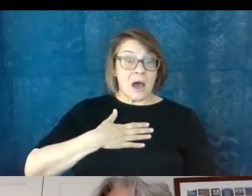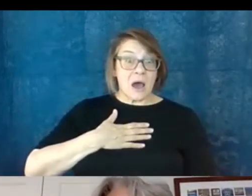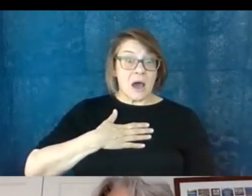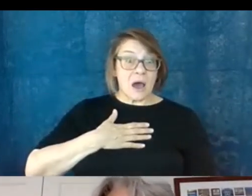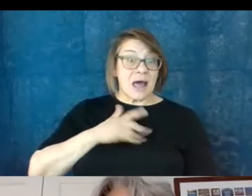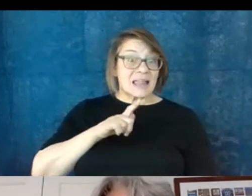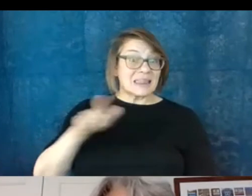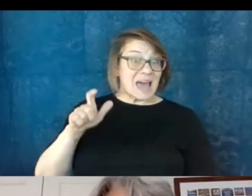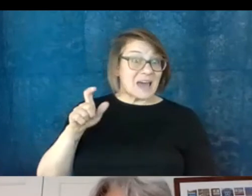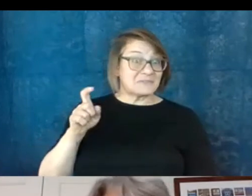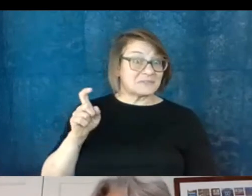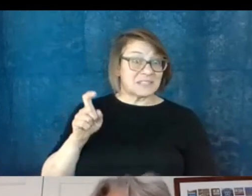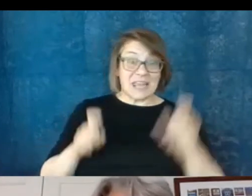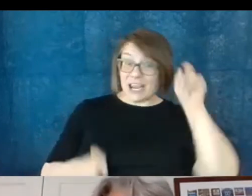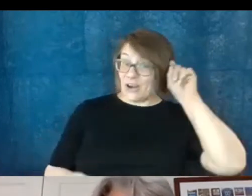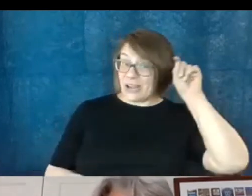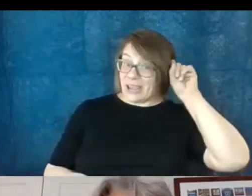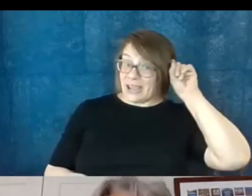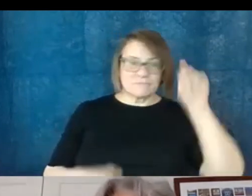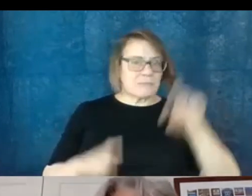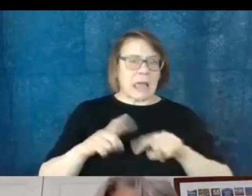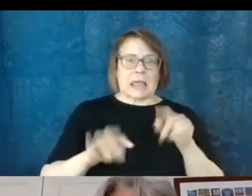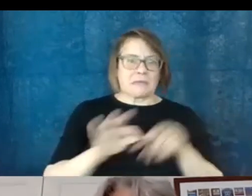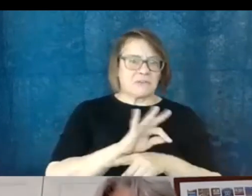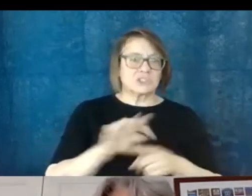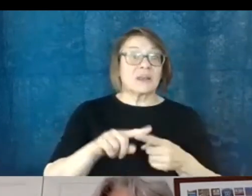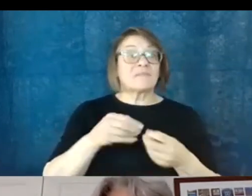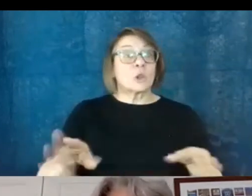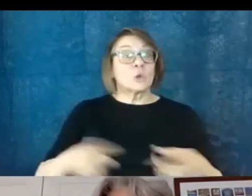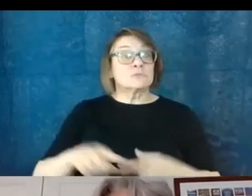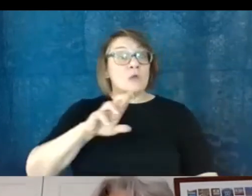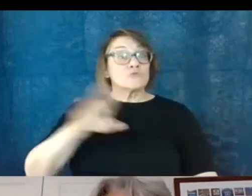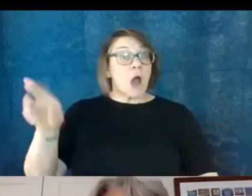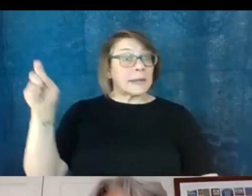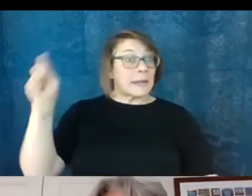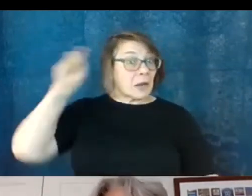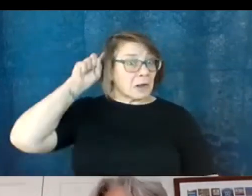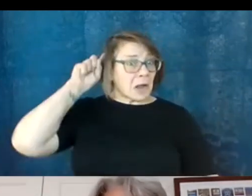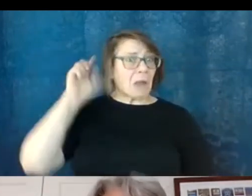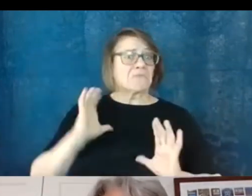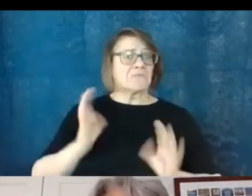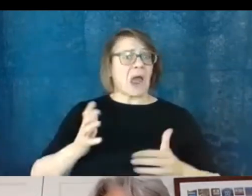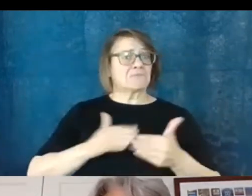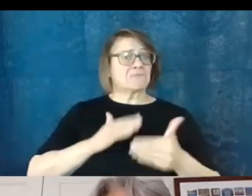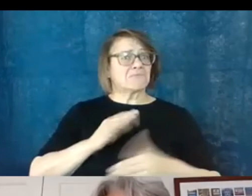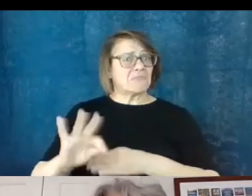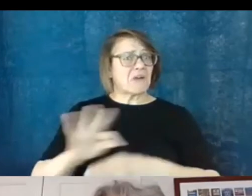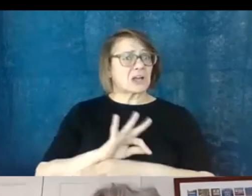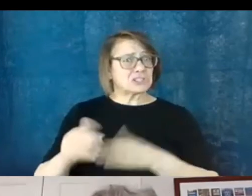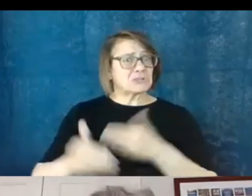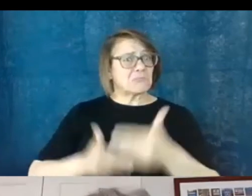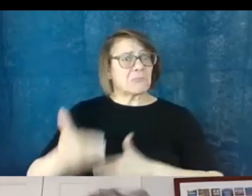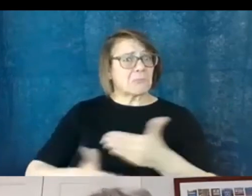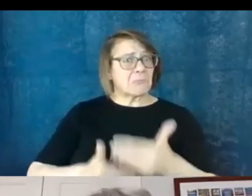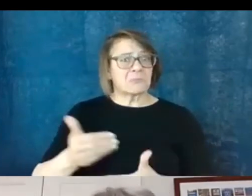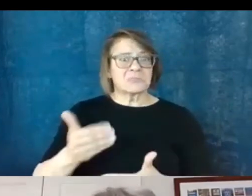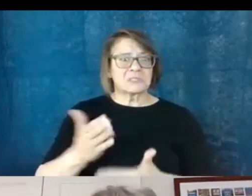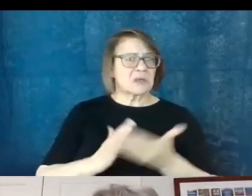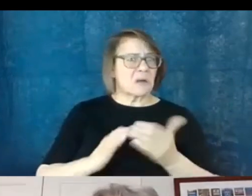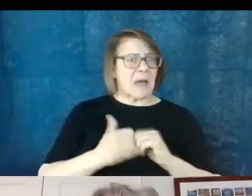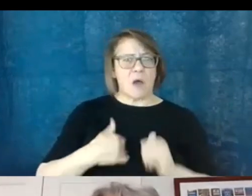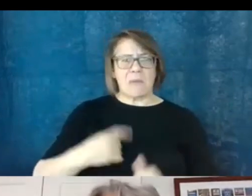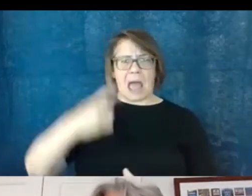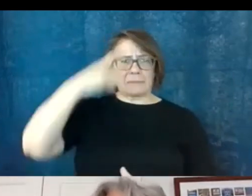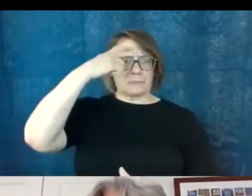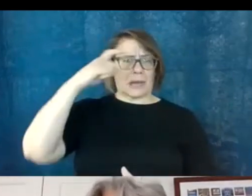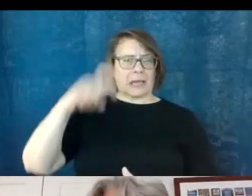left hearing aid, I can't function. If I lose my right hearing aid, I can function okay with my left. Somehow my brain